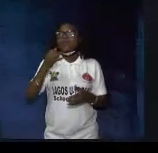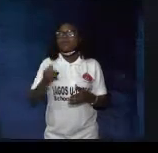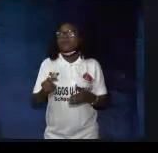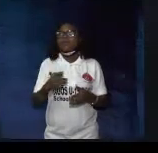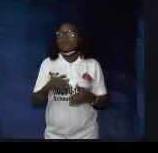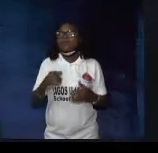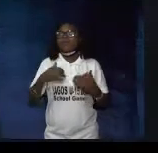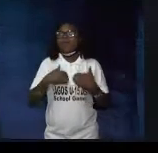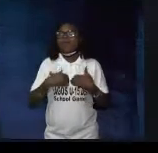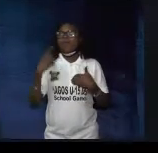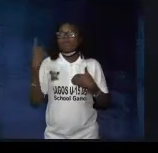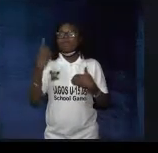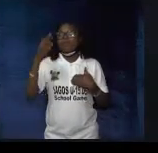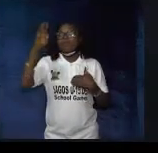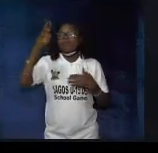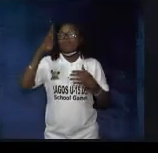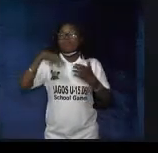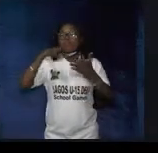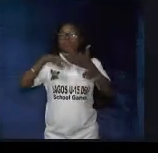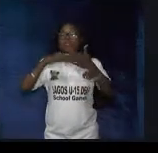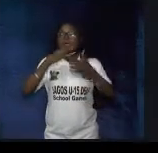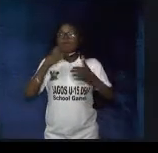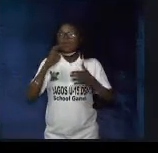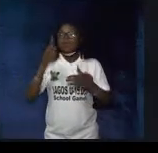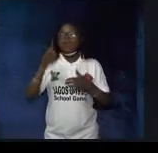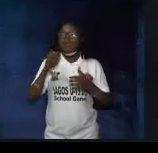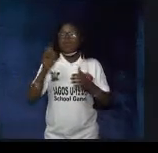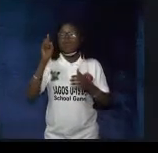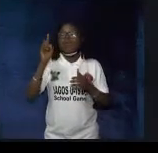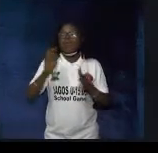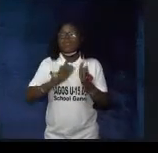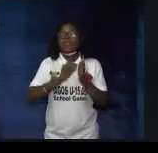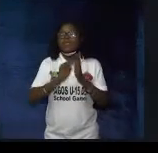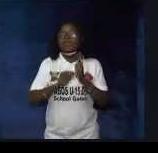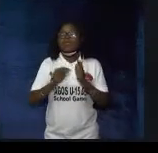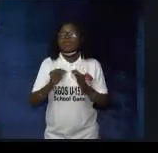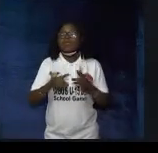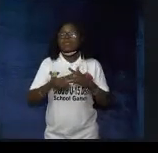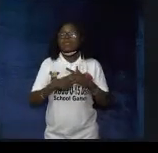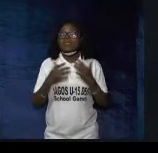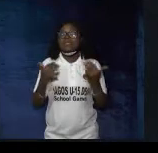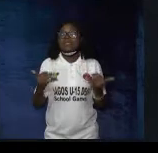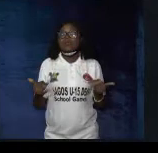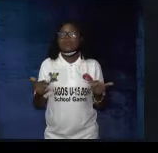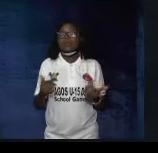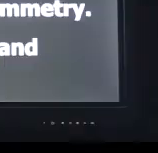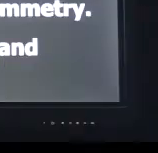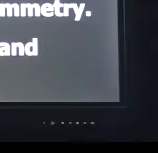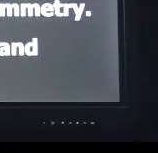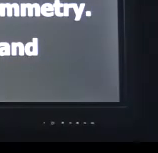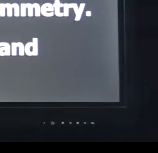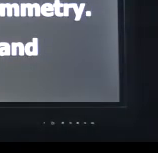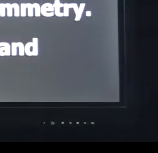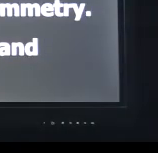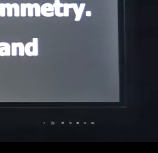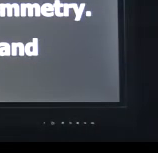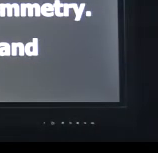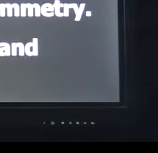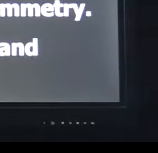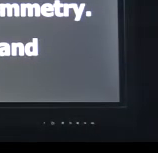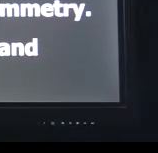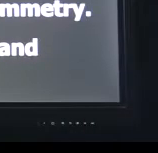symmetry. Dash has all its sides and angles equal. You have 1 minute. Begin.